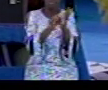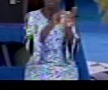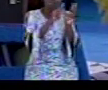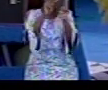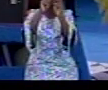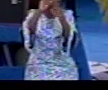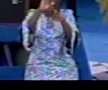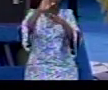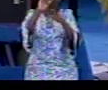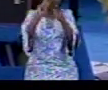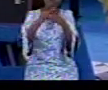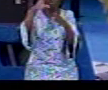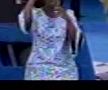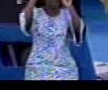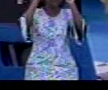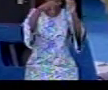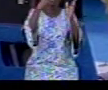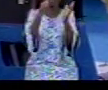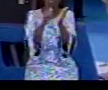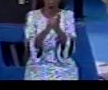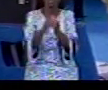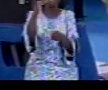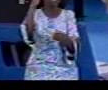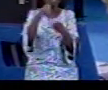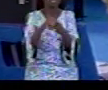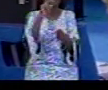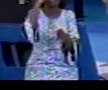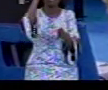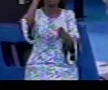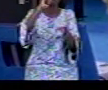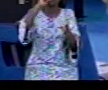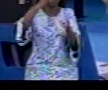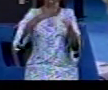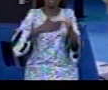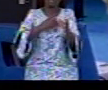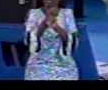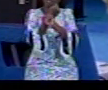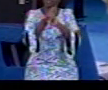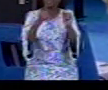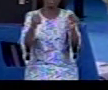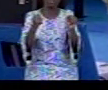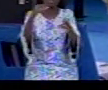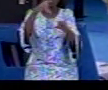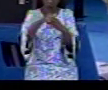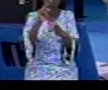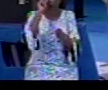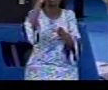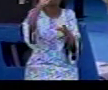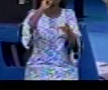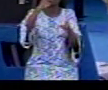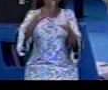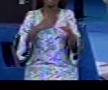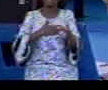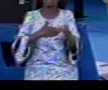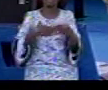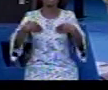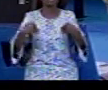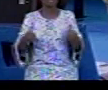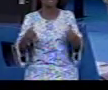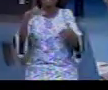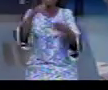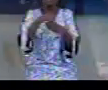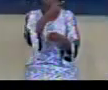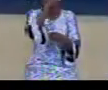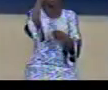him, and says, in you is my salvation, in you is my healing, in